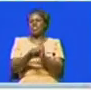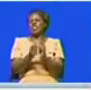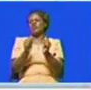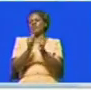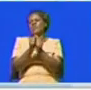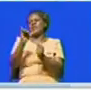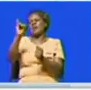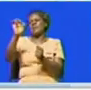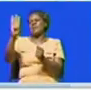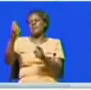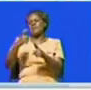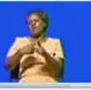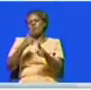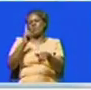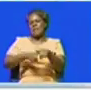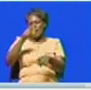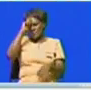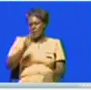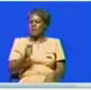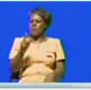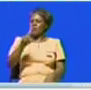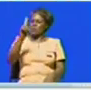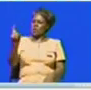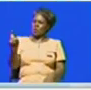IBC since the Supreme Court. So the question is,